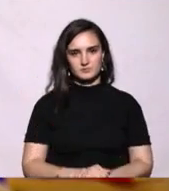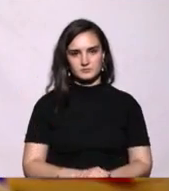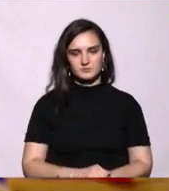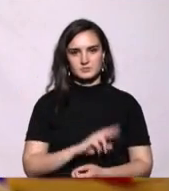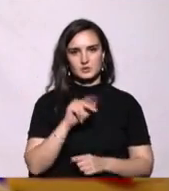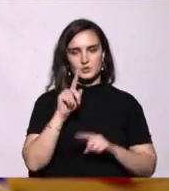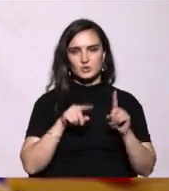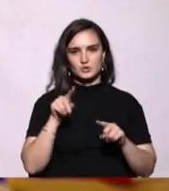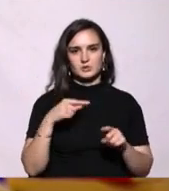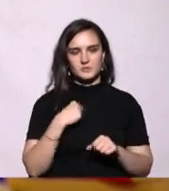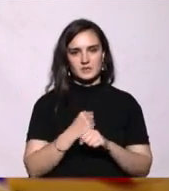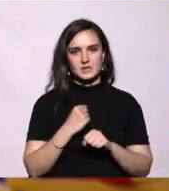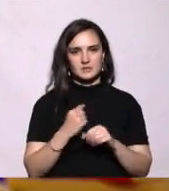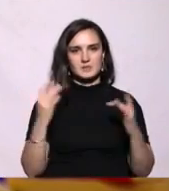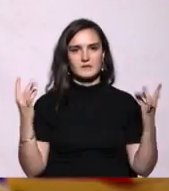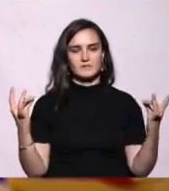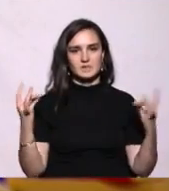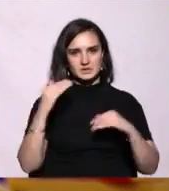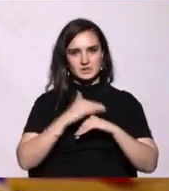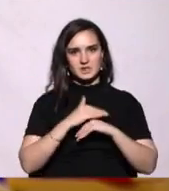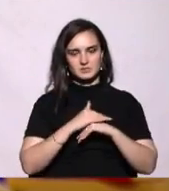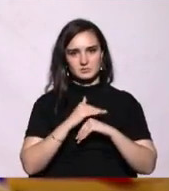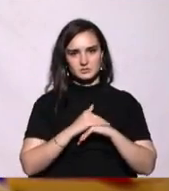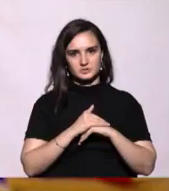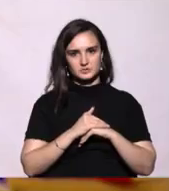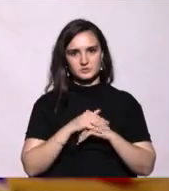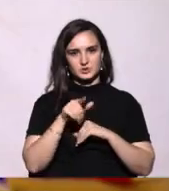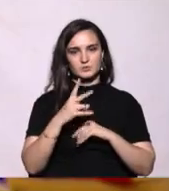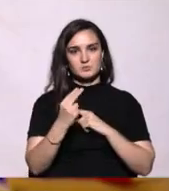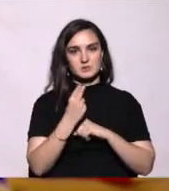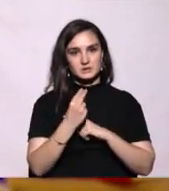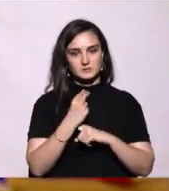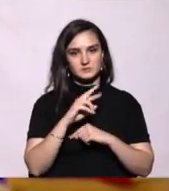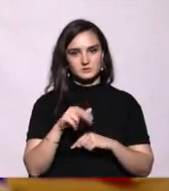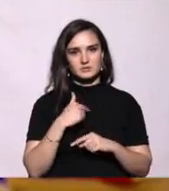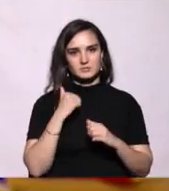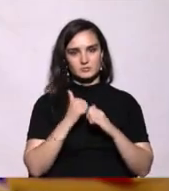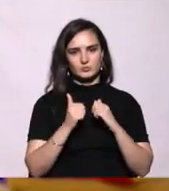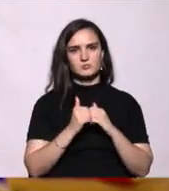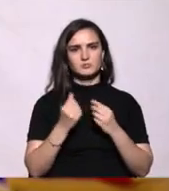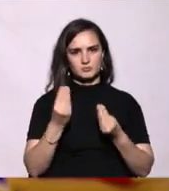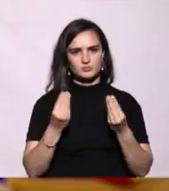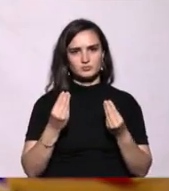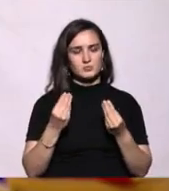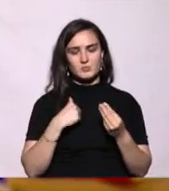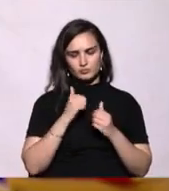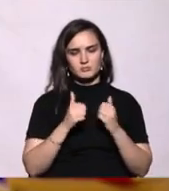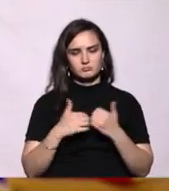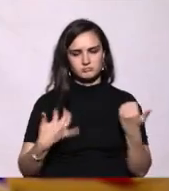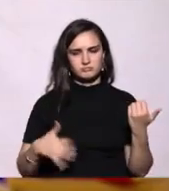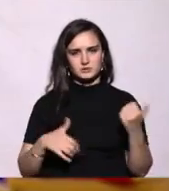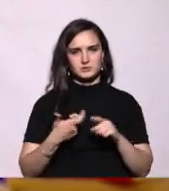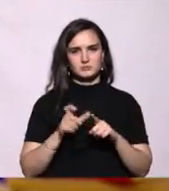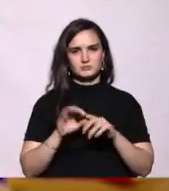And sometimes I do yoga in the evening, since you're going to teach me. And I also play the guitar very, very